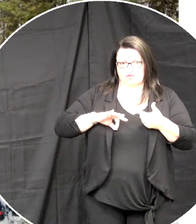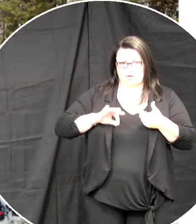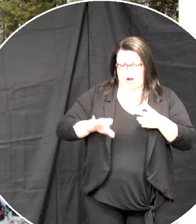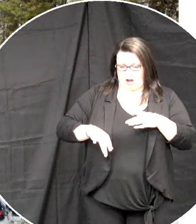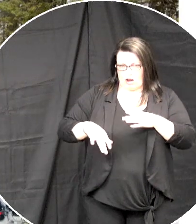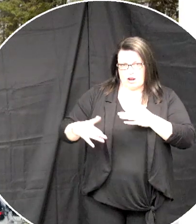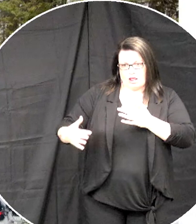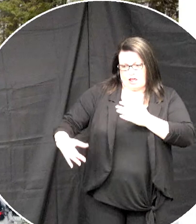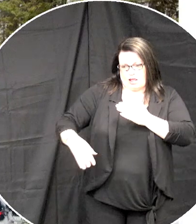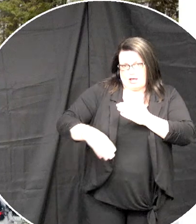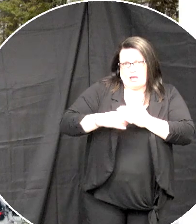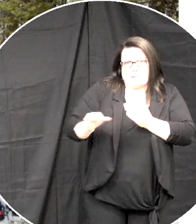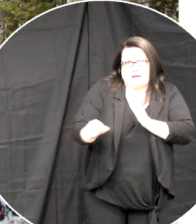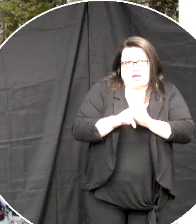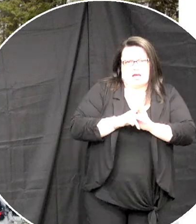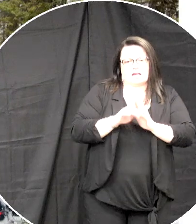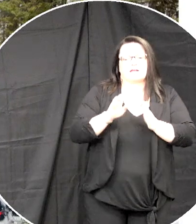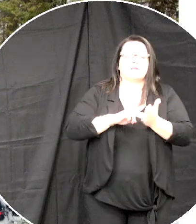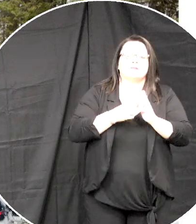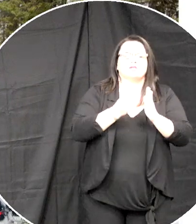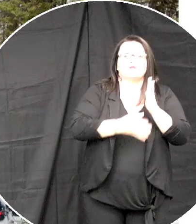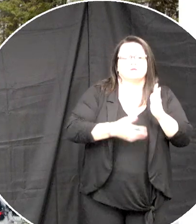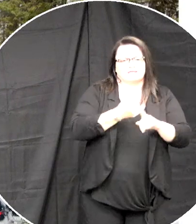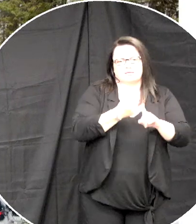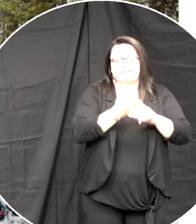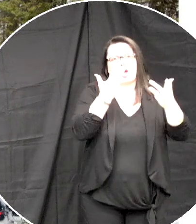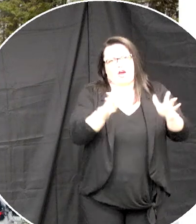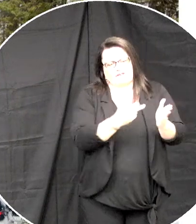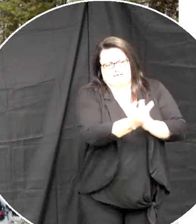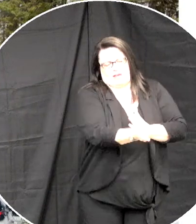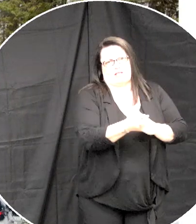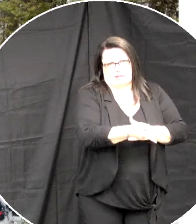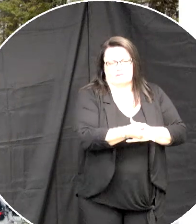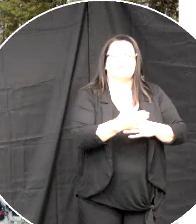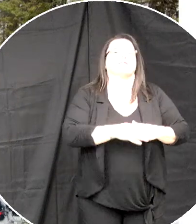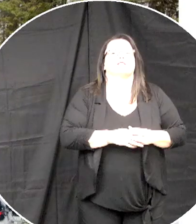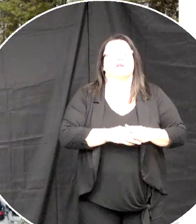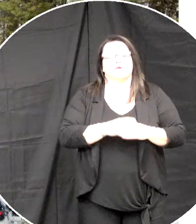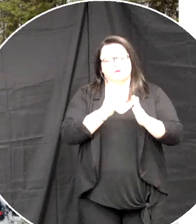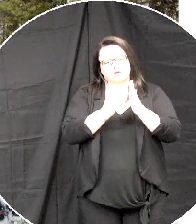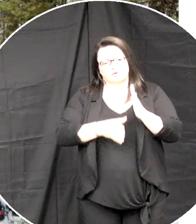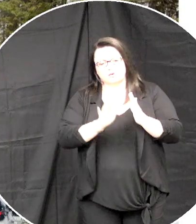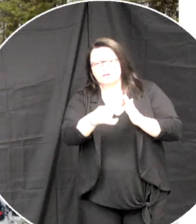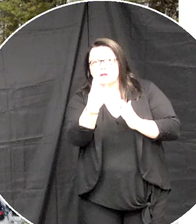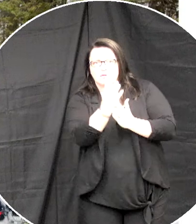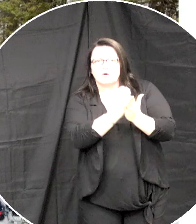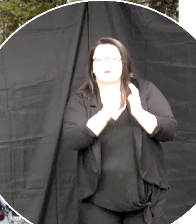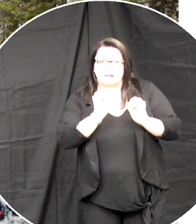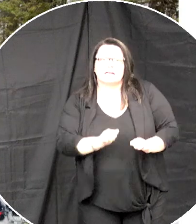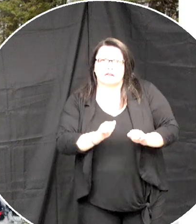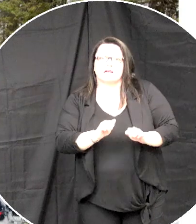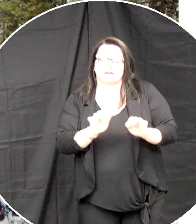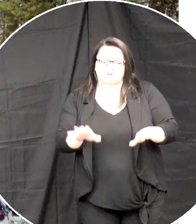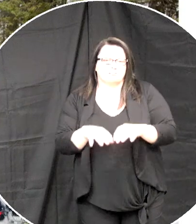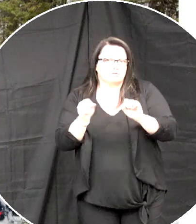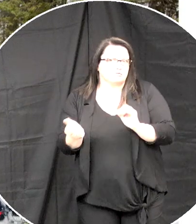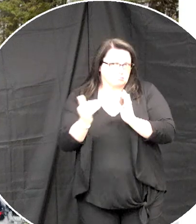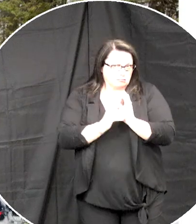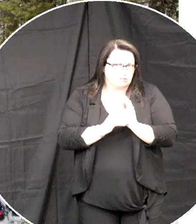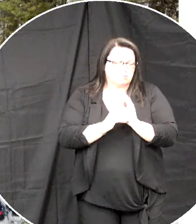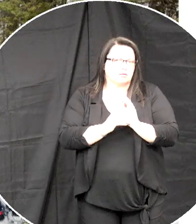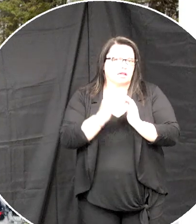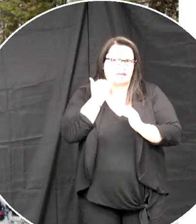students who were not successful in doing a course. Students can recover that course they previously were not successful